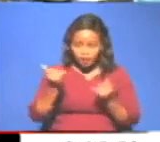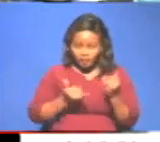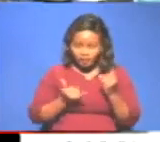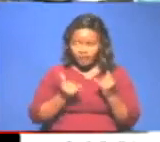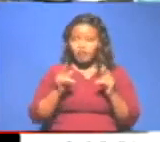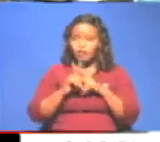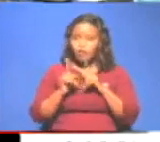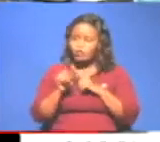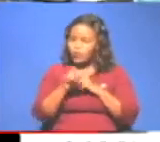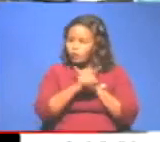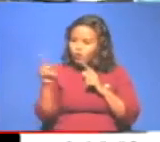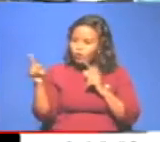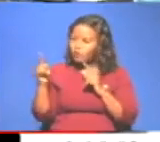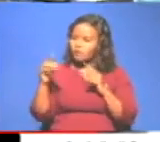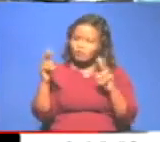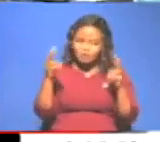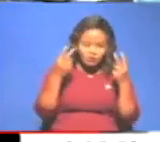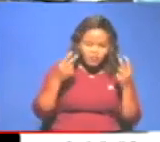more of us